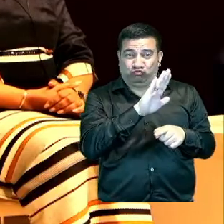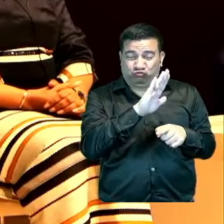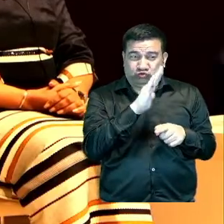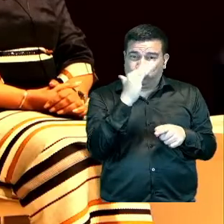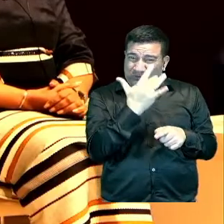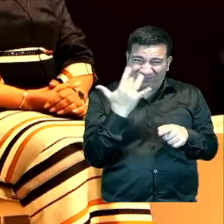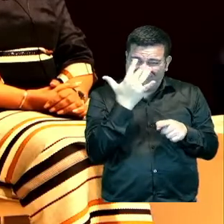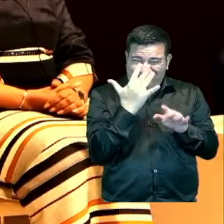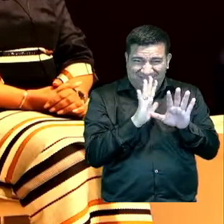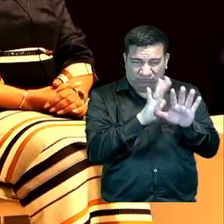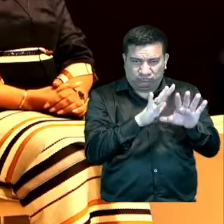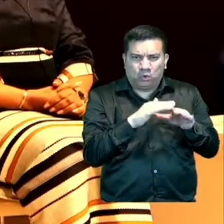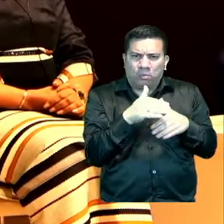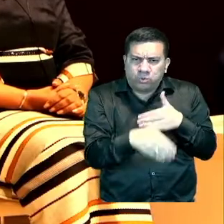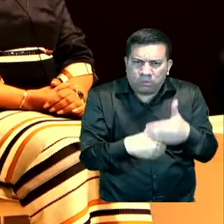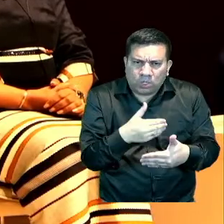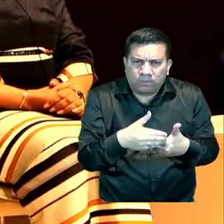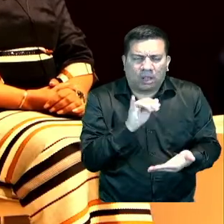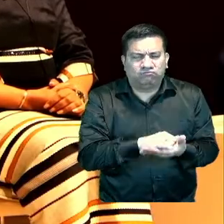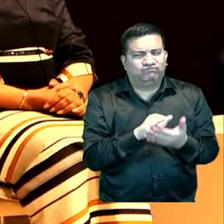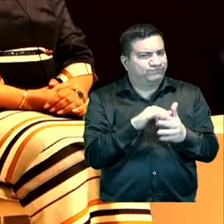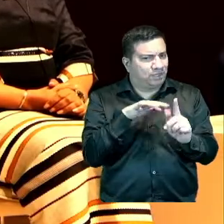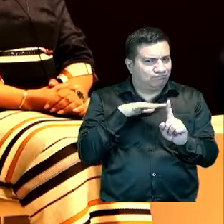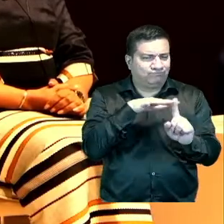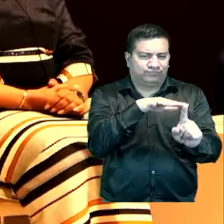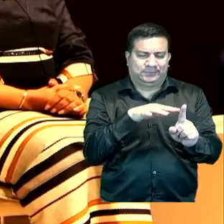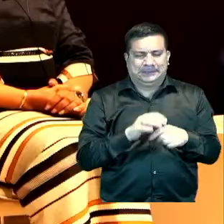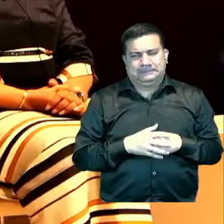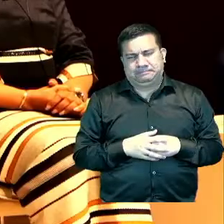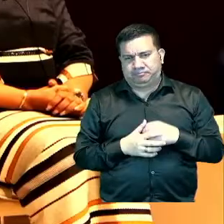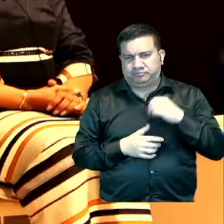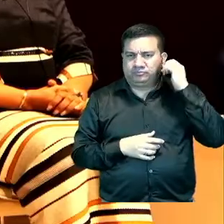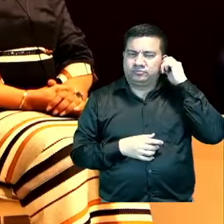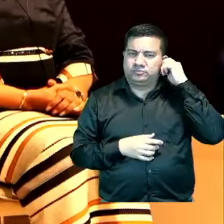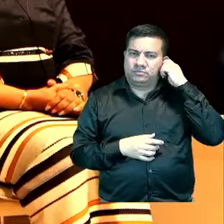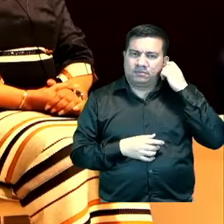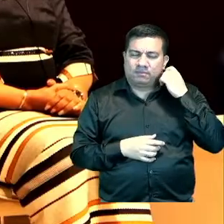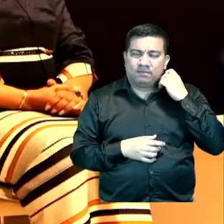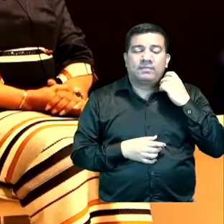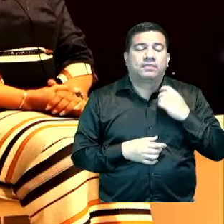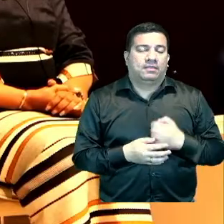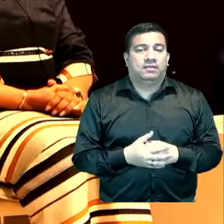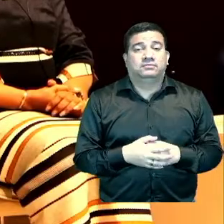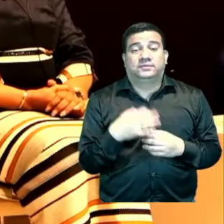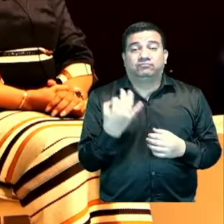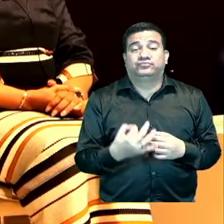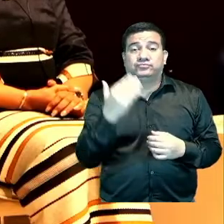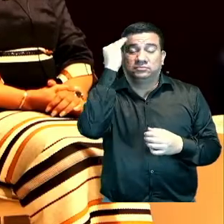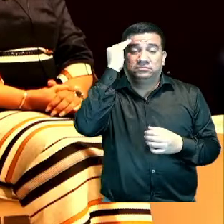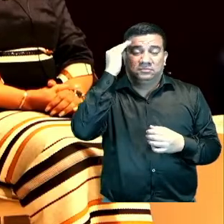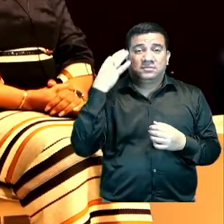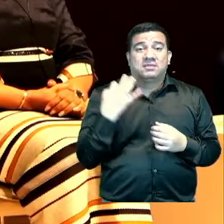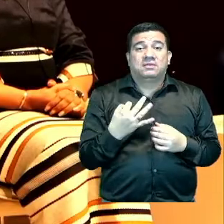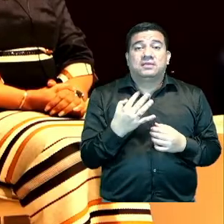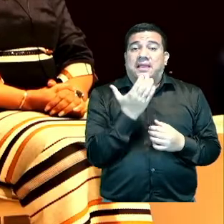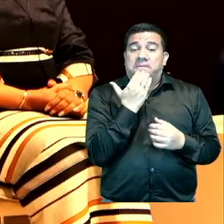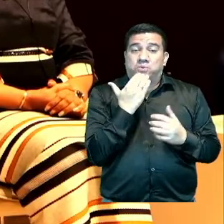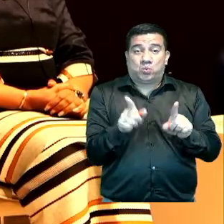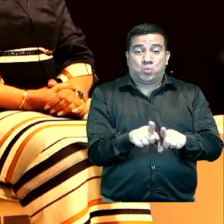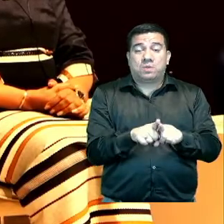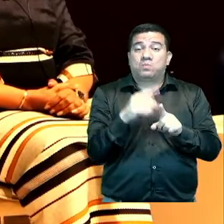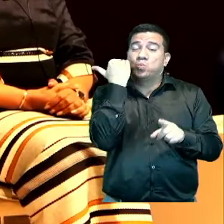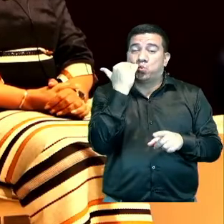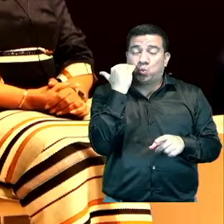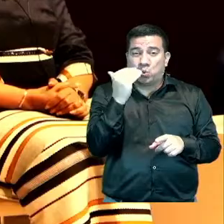dare to be part of these governments that are also progressive. Frases poderosas. Alguien dijo. This morning we heard powerful